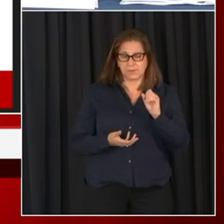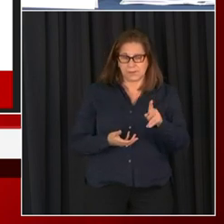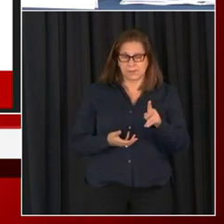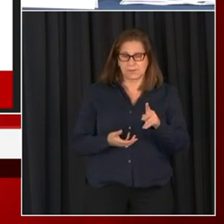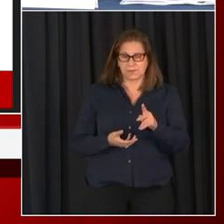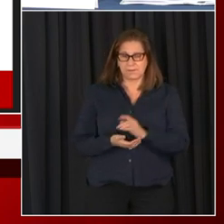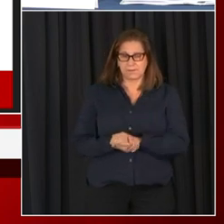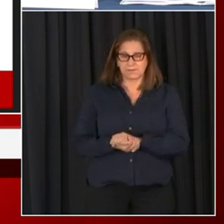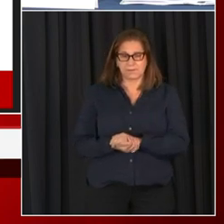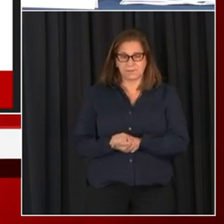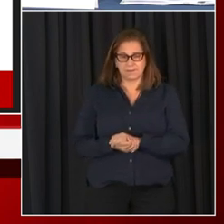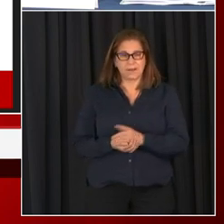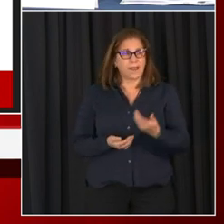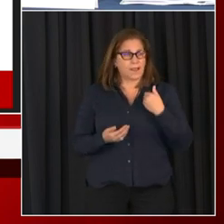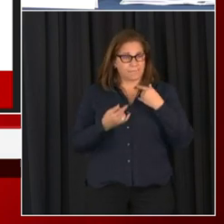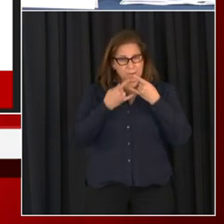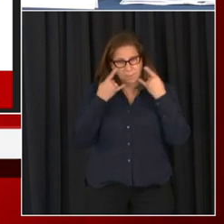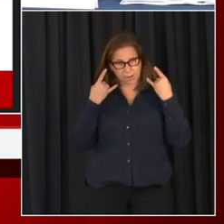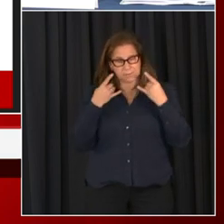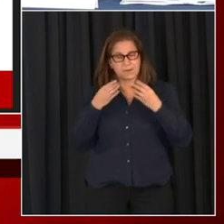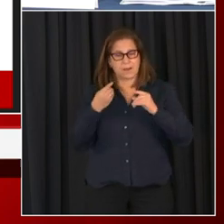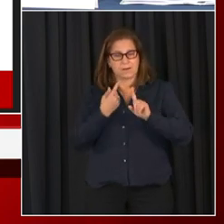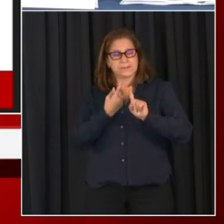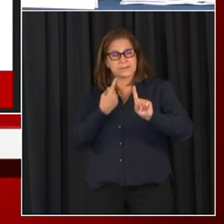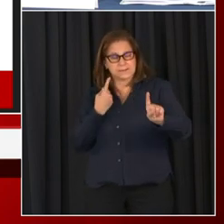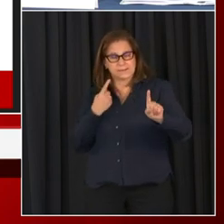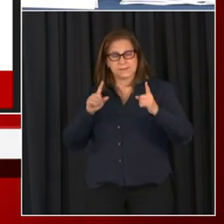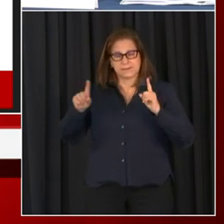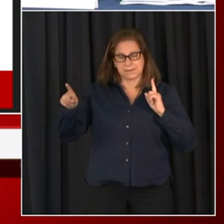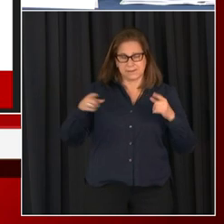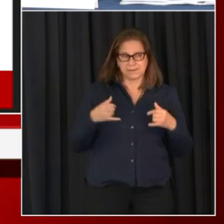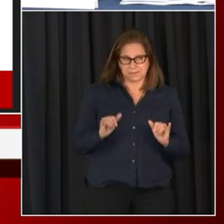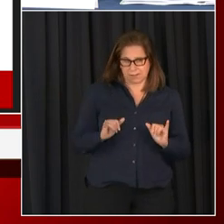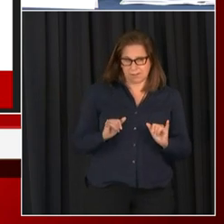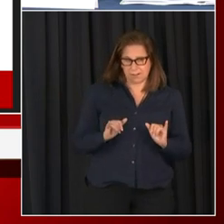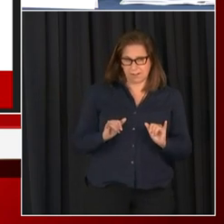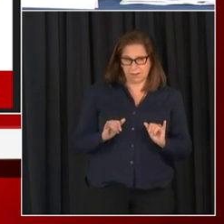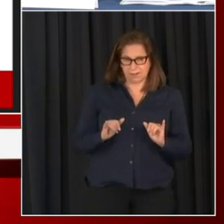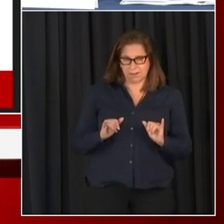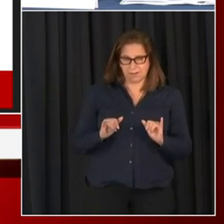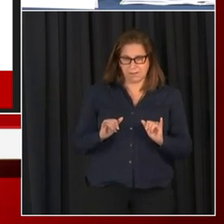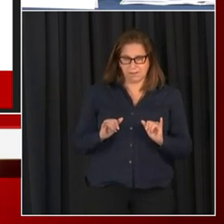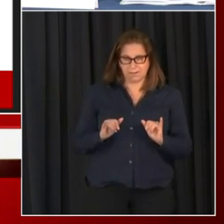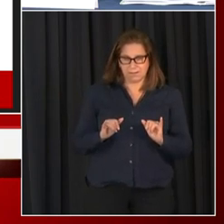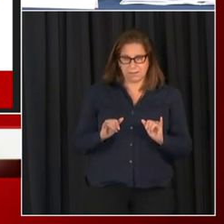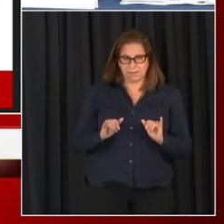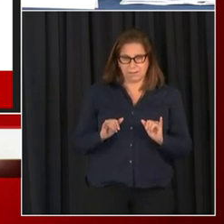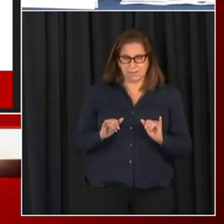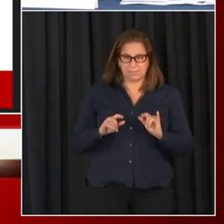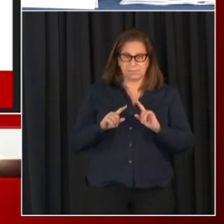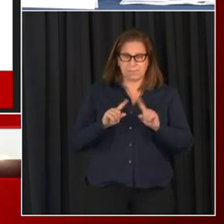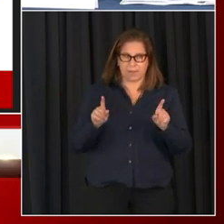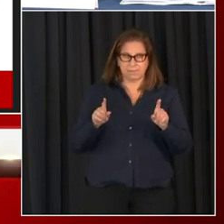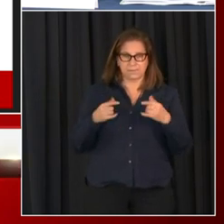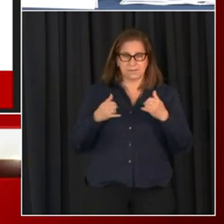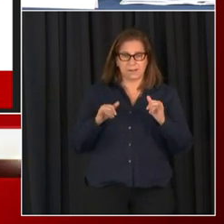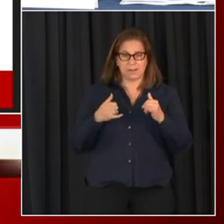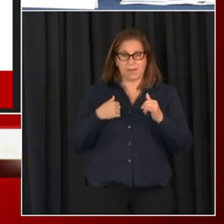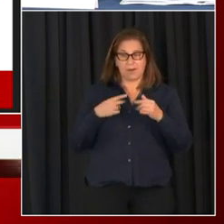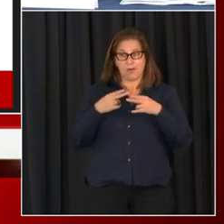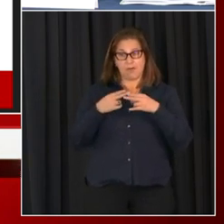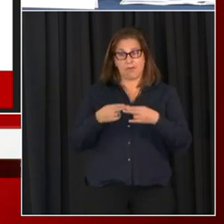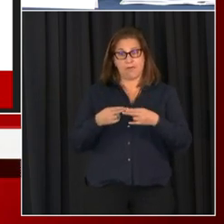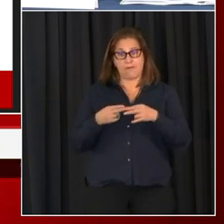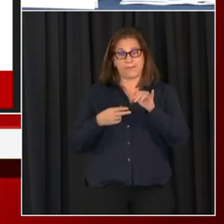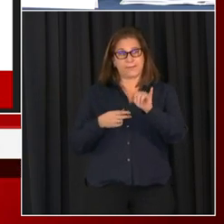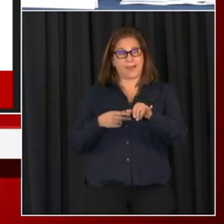place. Why we classify this as an opportunity for high to moderate exposure or high to moderate activity types is because